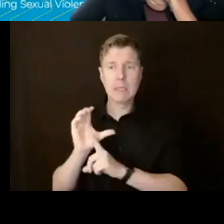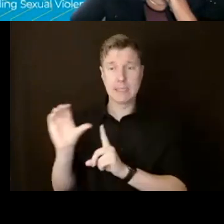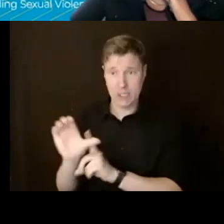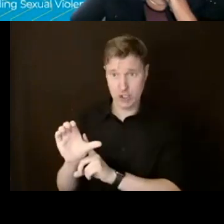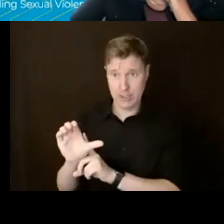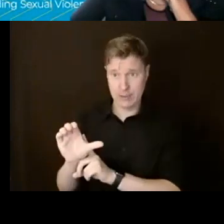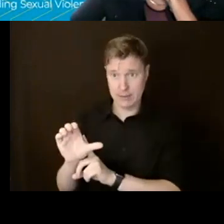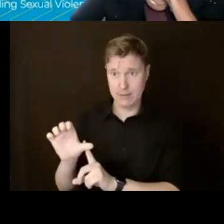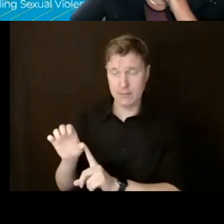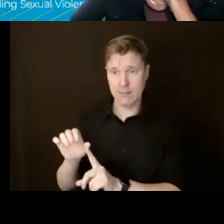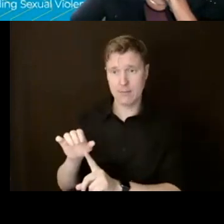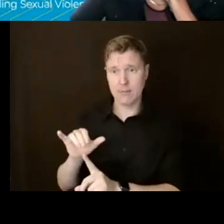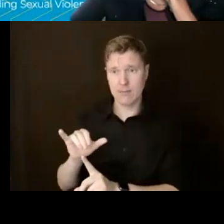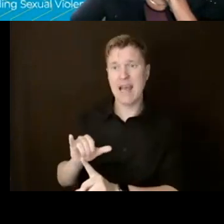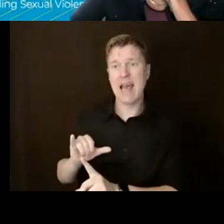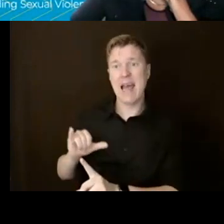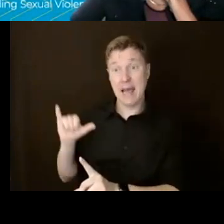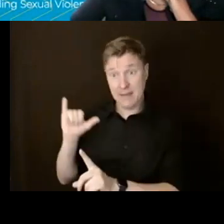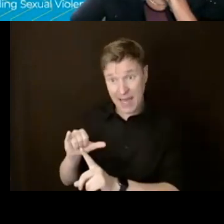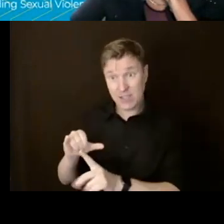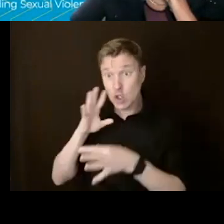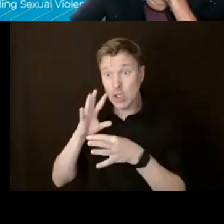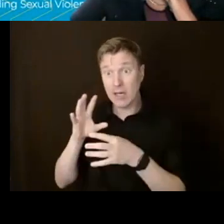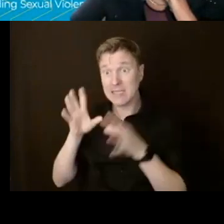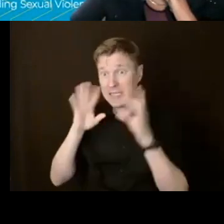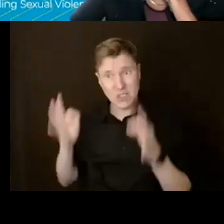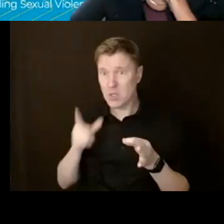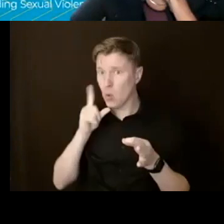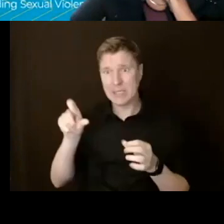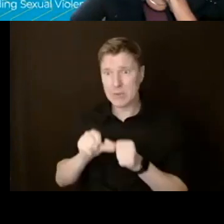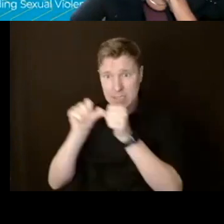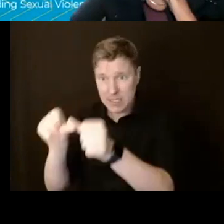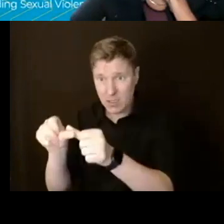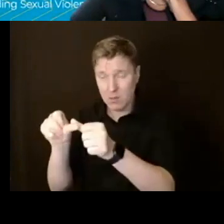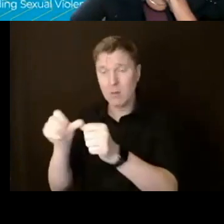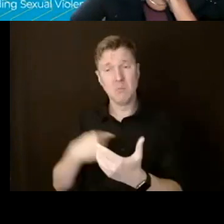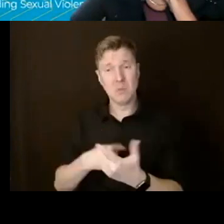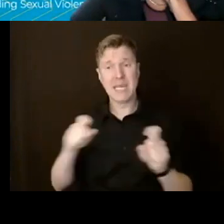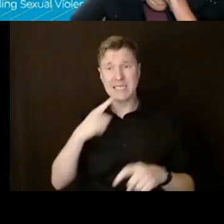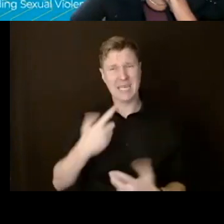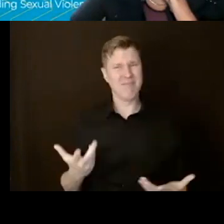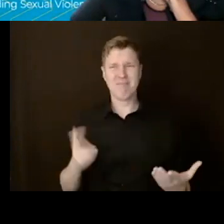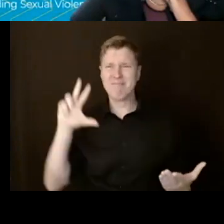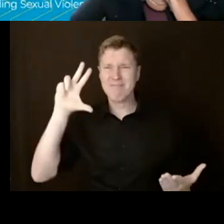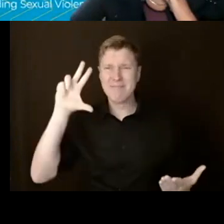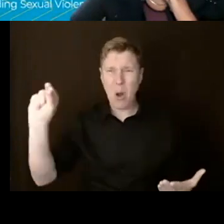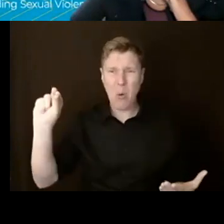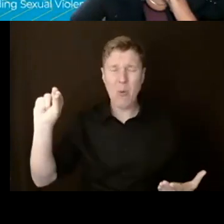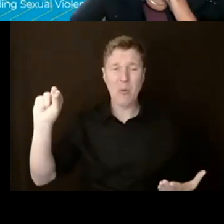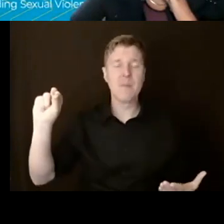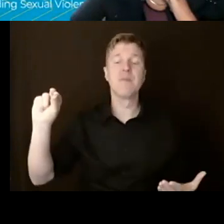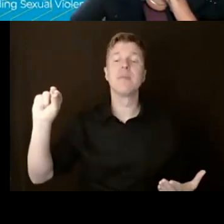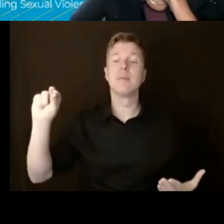is something that this is a choice we don't have to keep making, where we can actually say no. And then you invite,